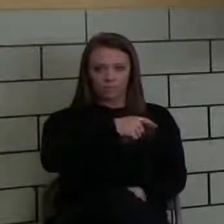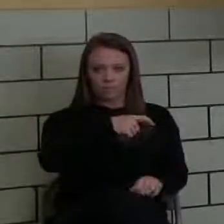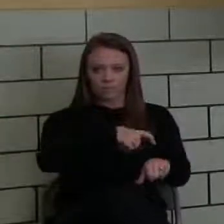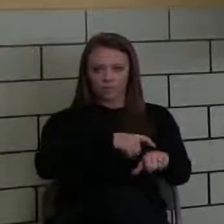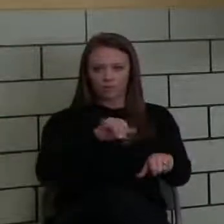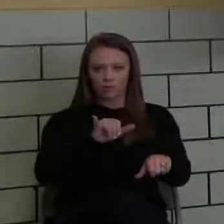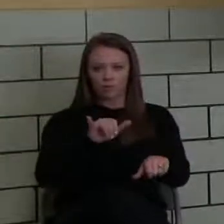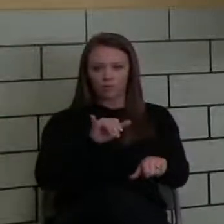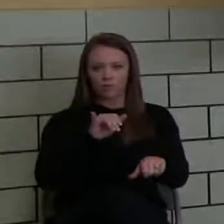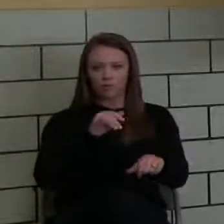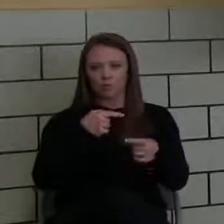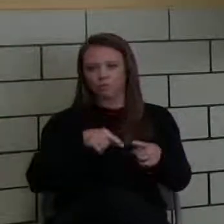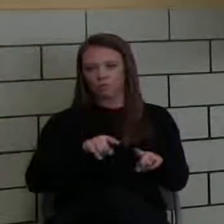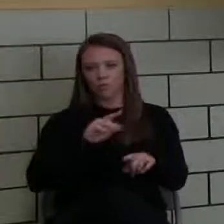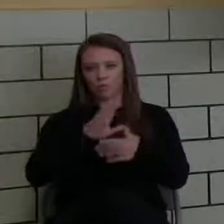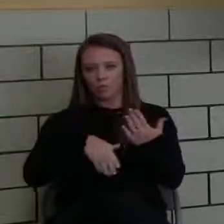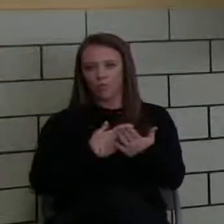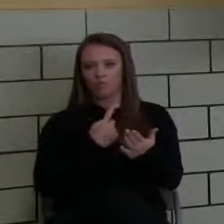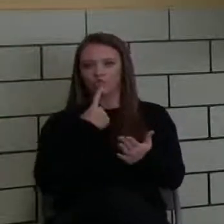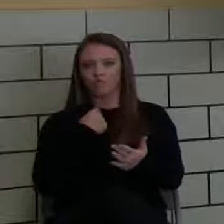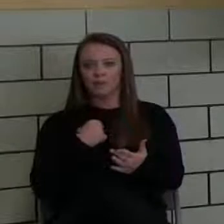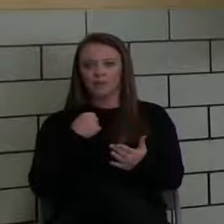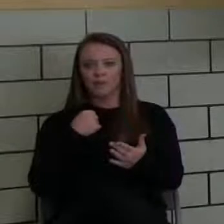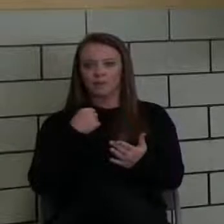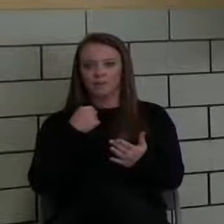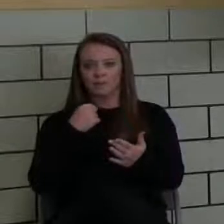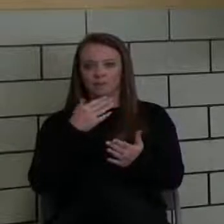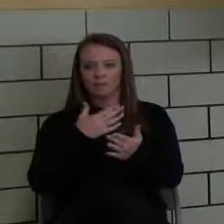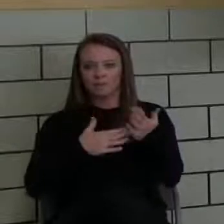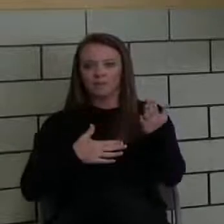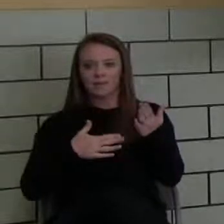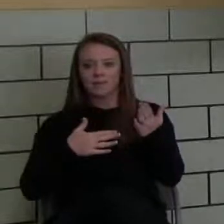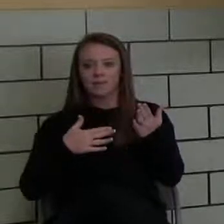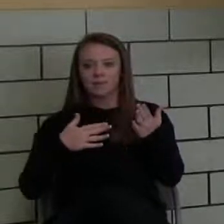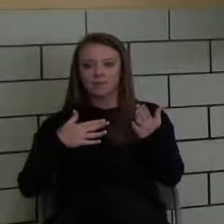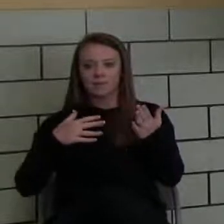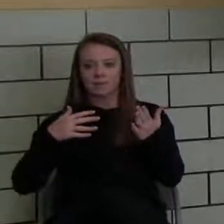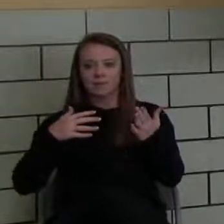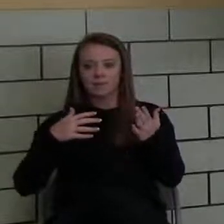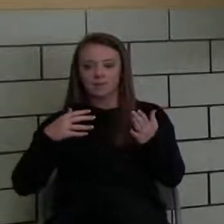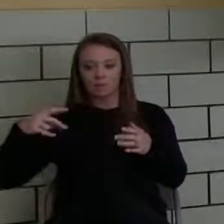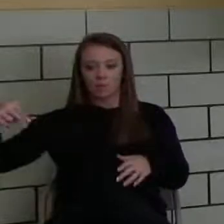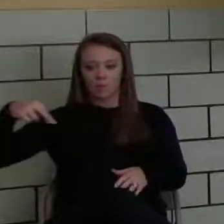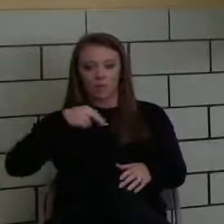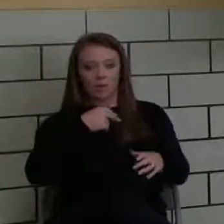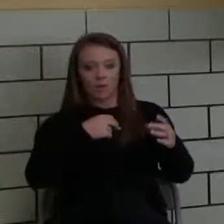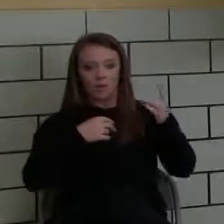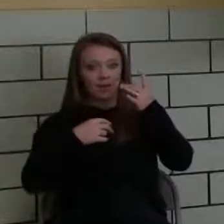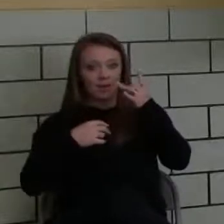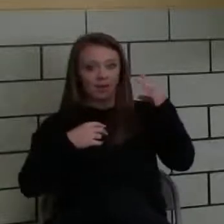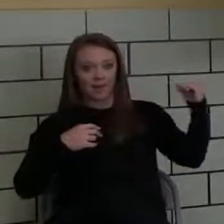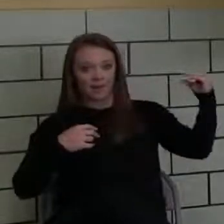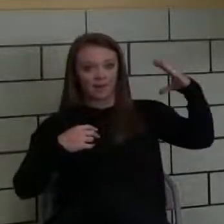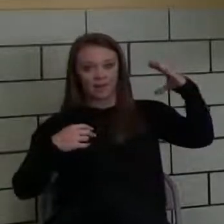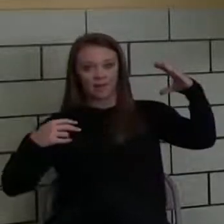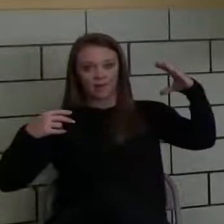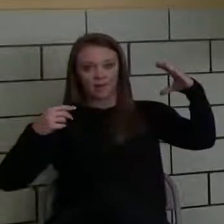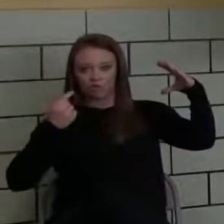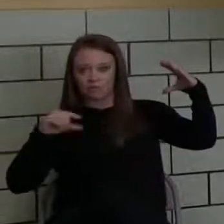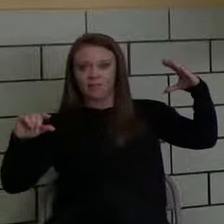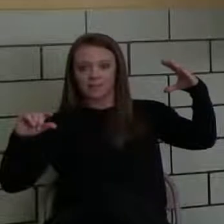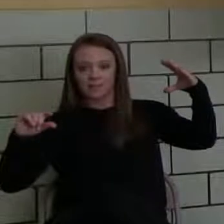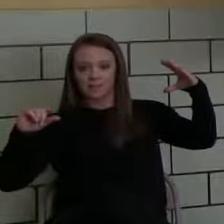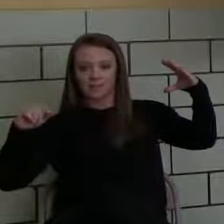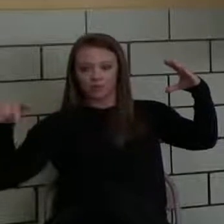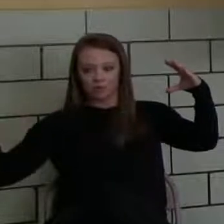the pedestrian signal will go green, give you the walk, so that they can get a head start ahead of